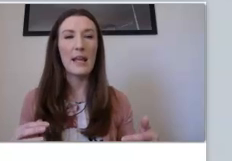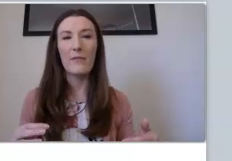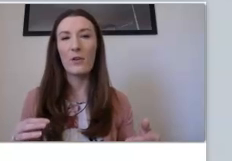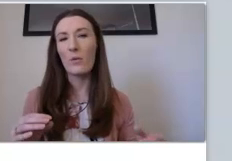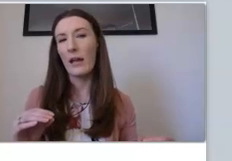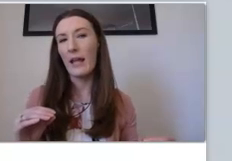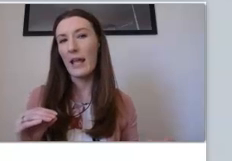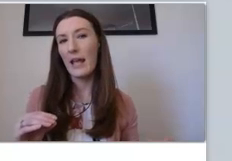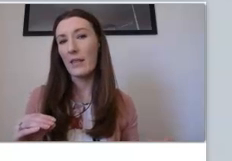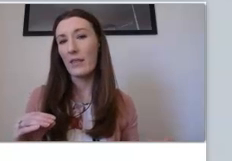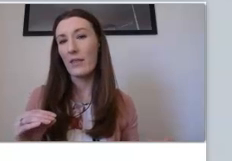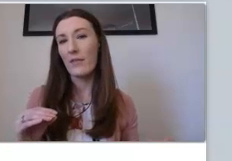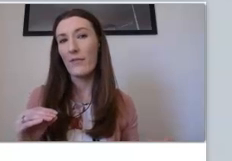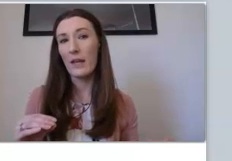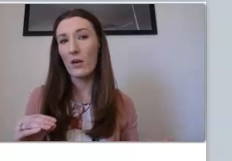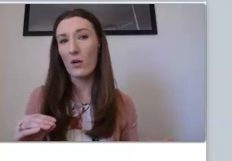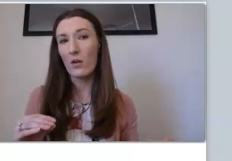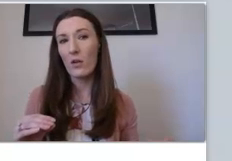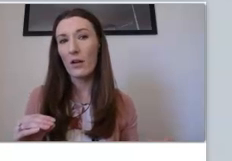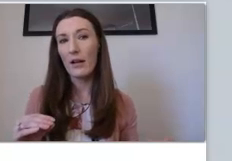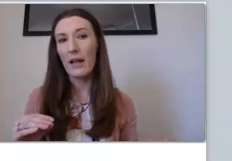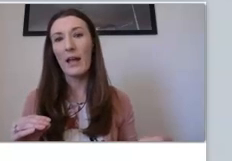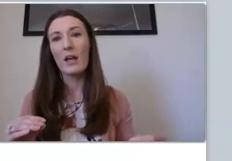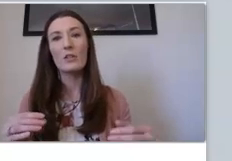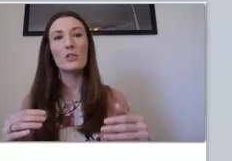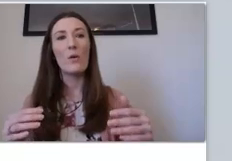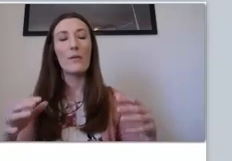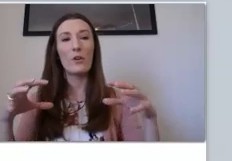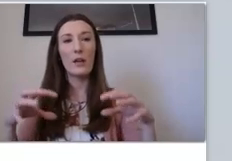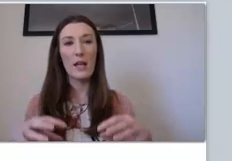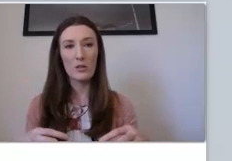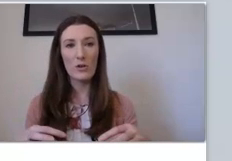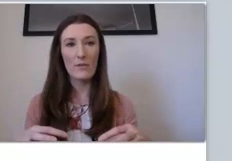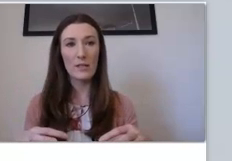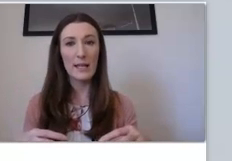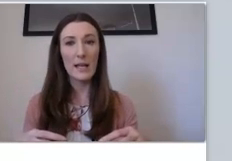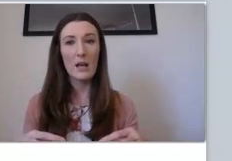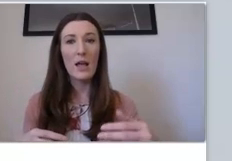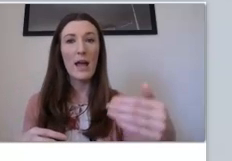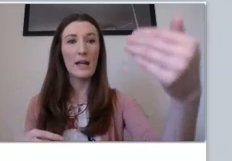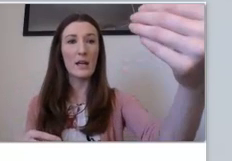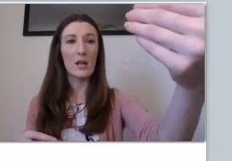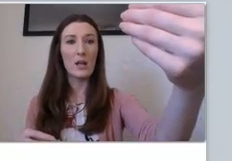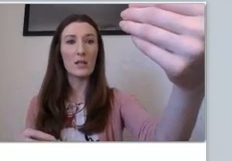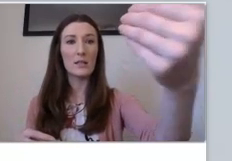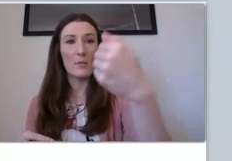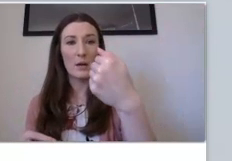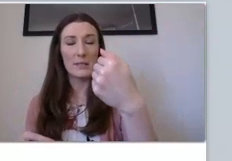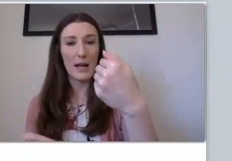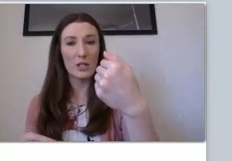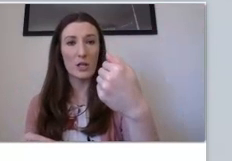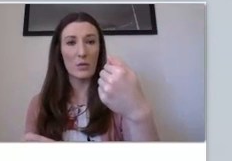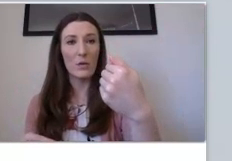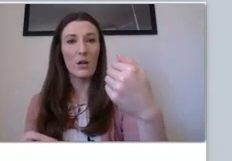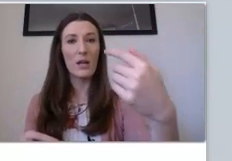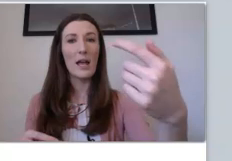as if you were in the vehicle. Okay, so if you're in the driver's seat and someone comes